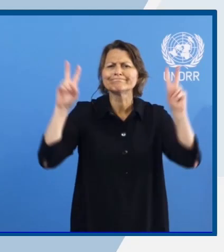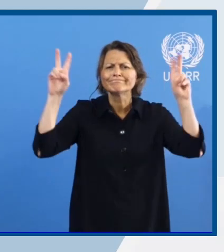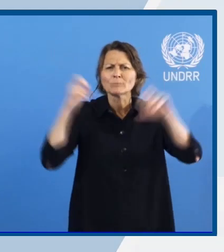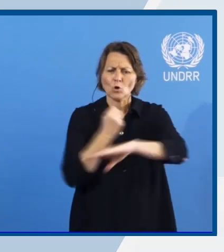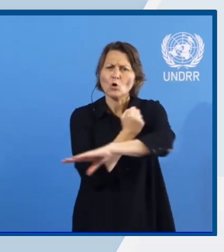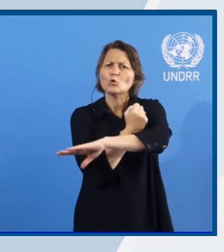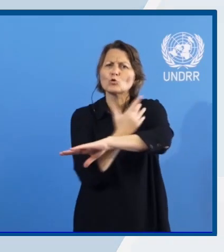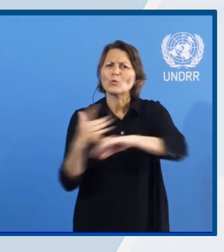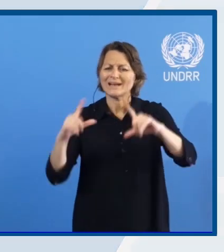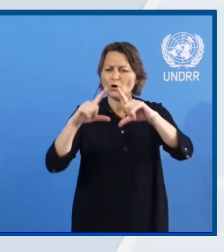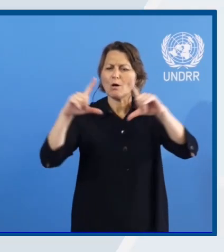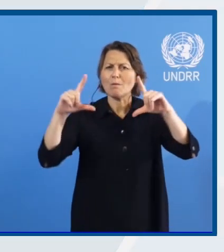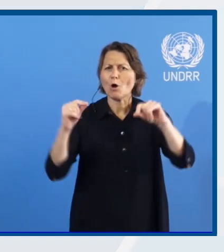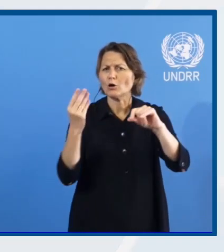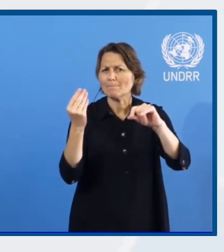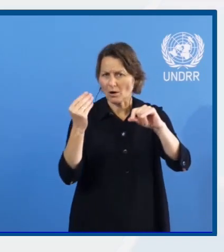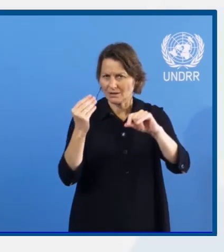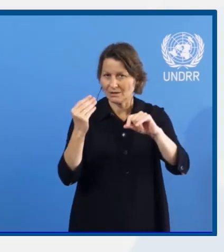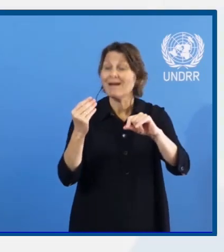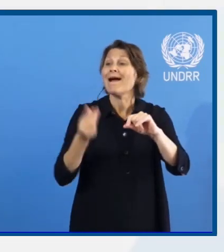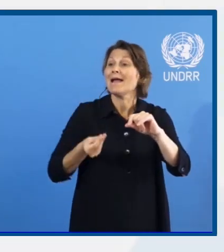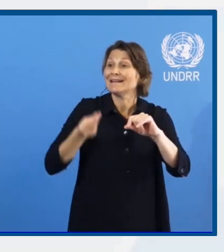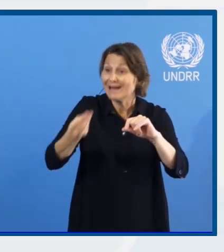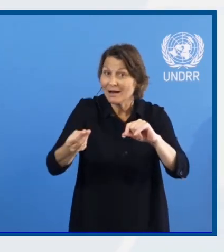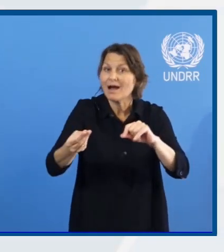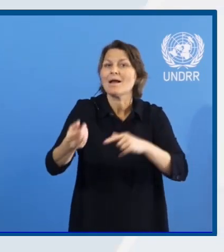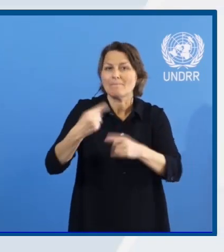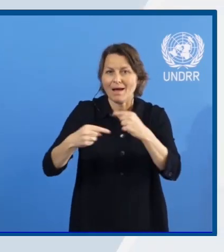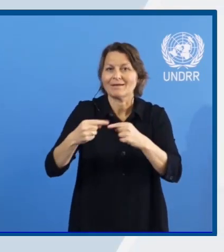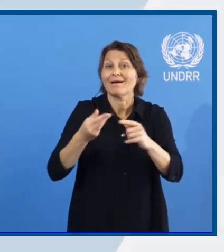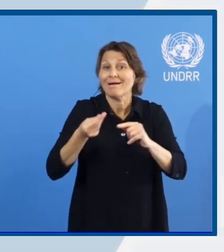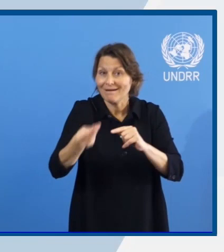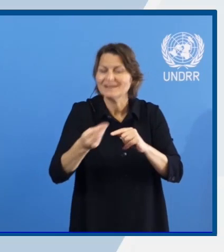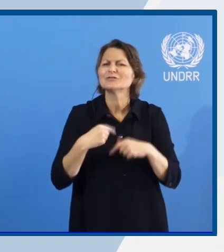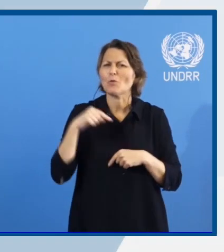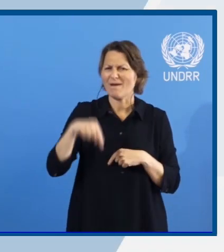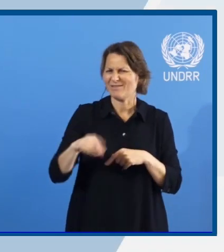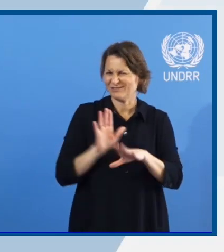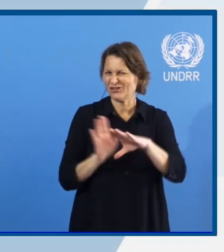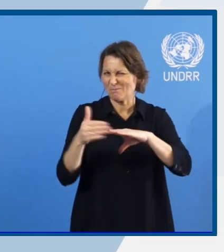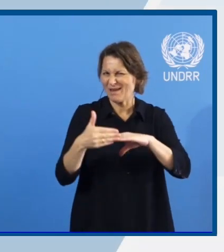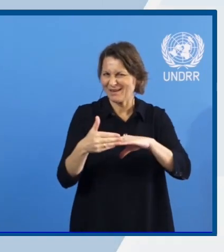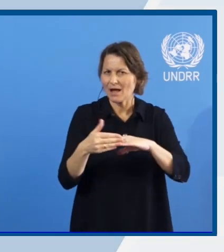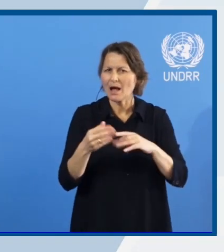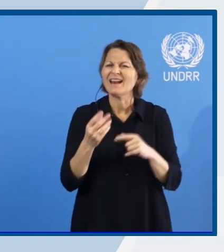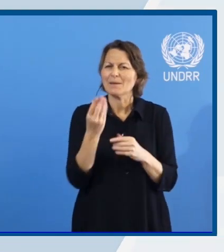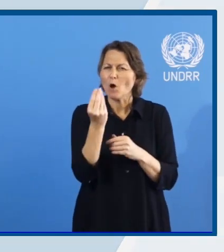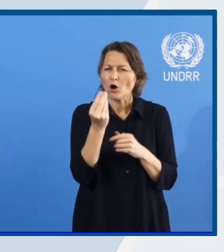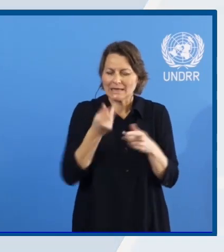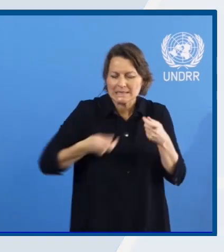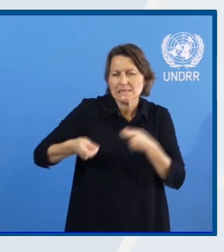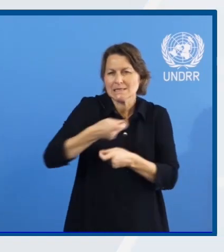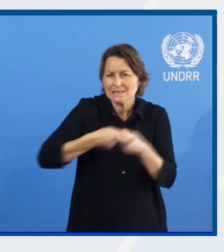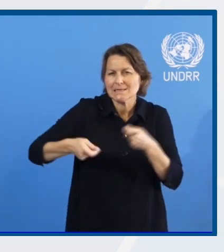Climate Change Division and the Jamaica Stock Exchange, and it's aimed at exploring the debt capital market as a source